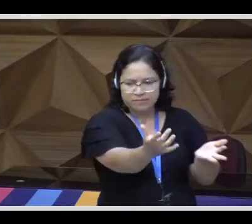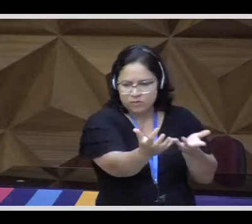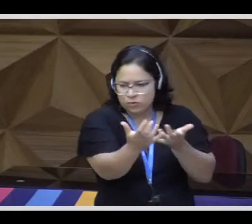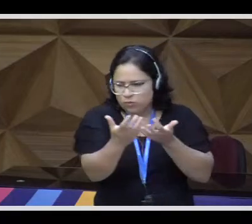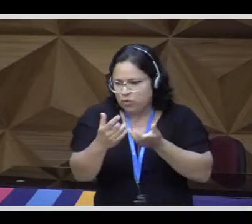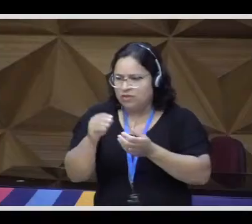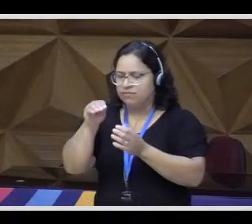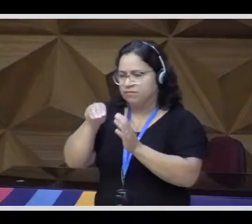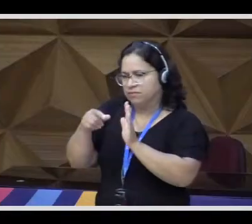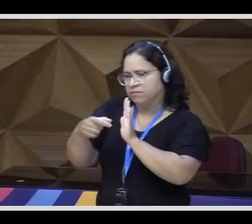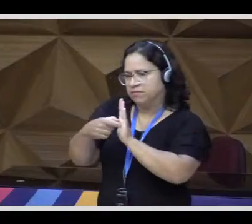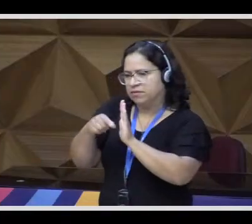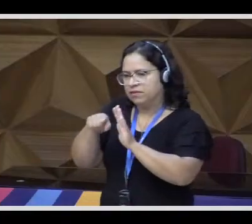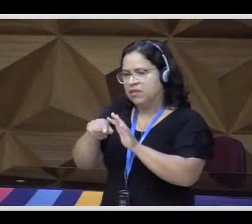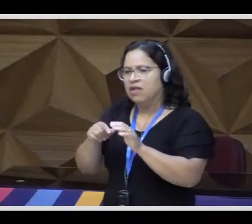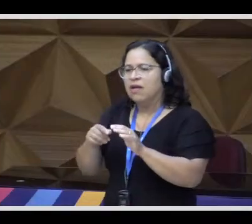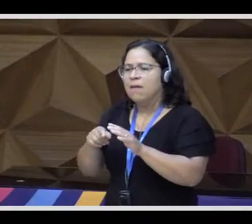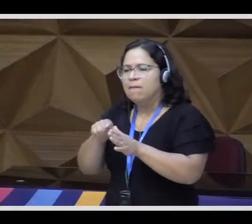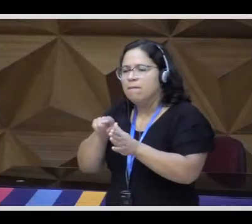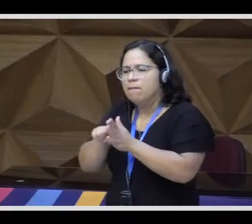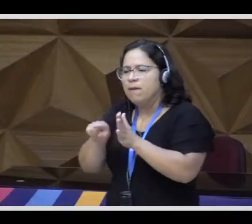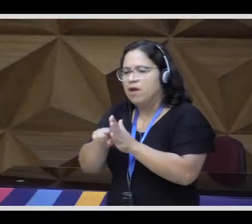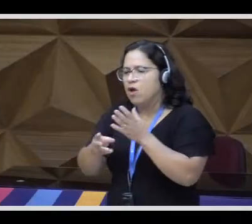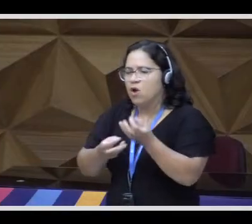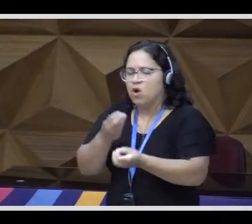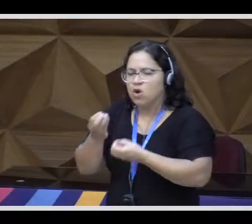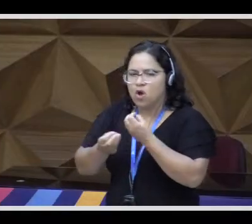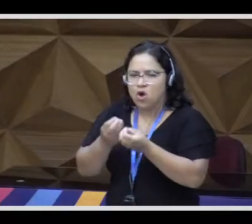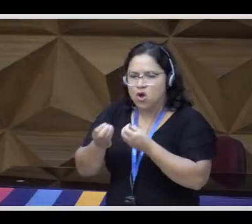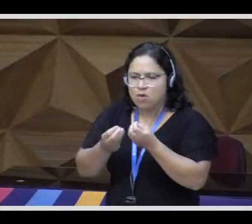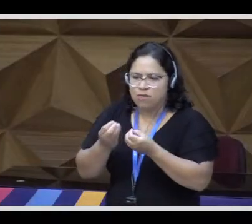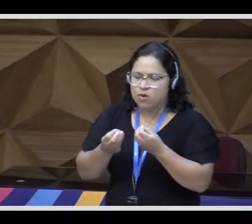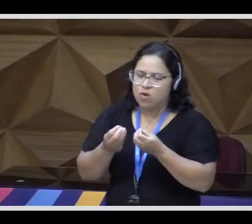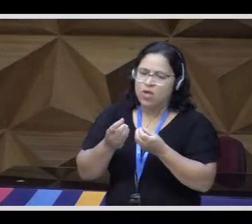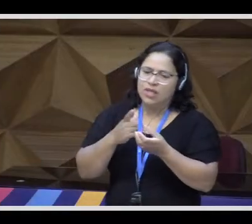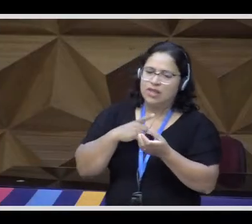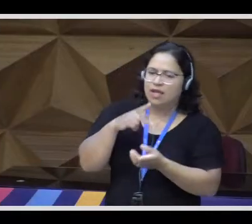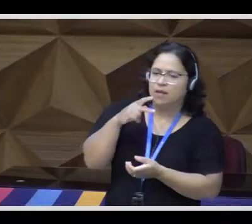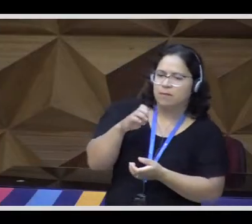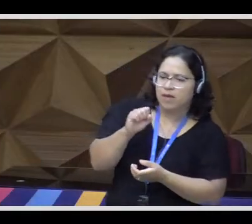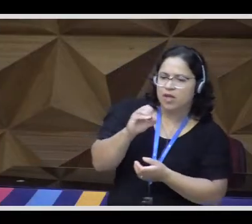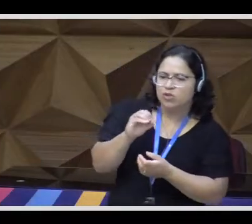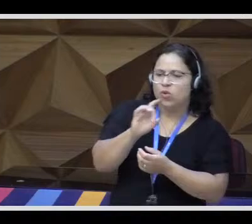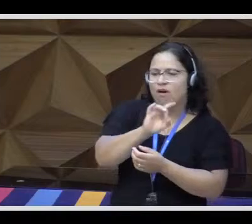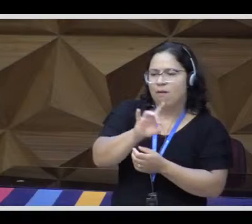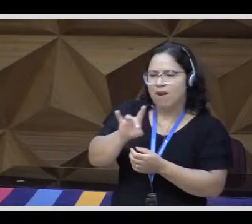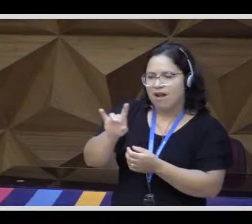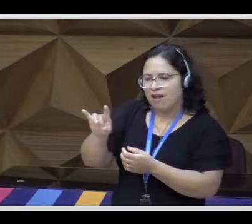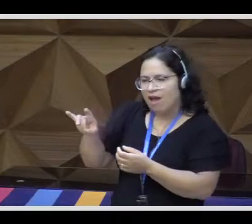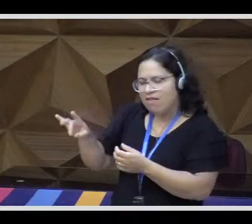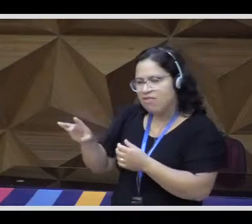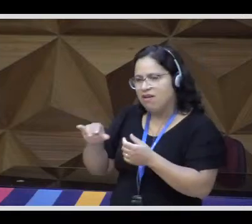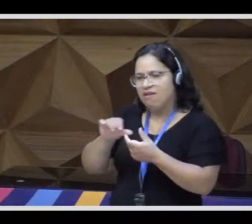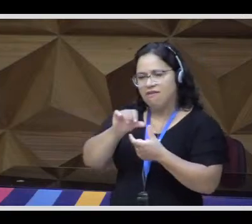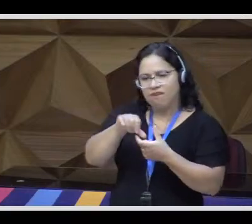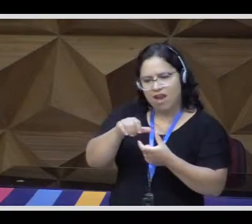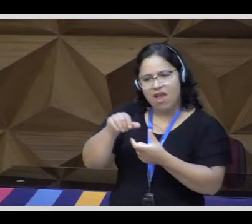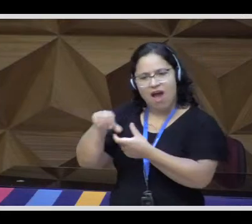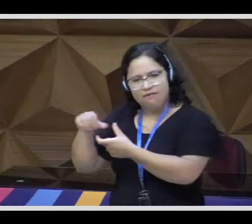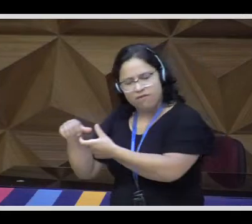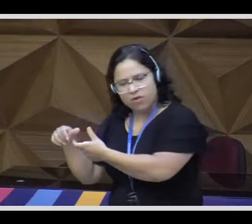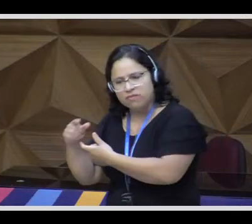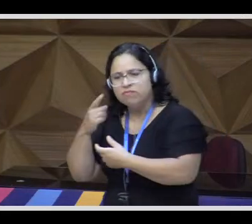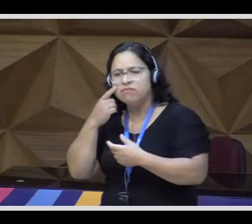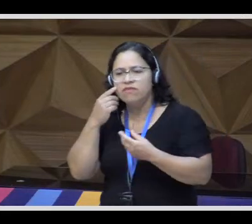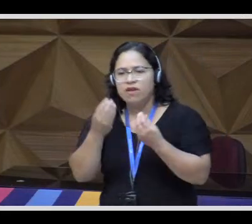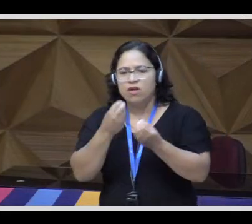right weights for each of these variables to predict the outcome of